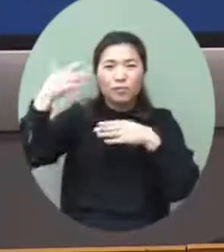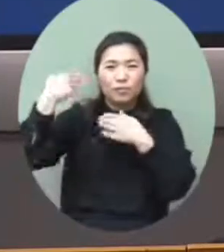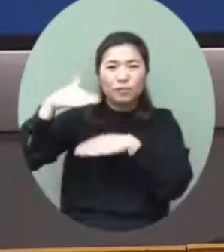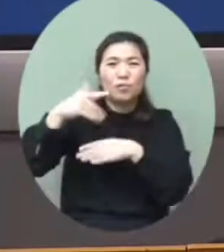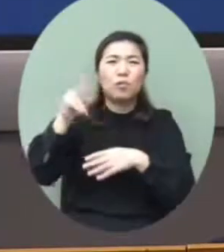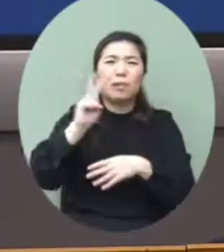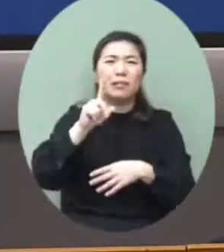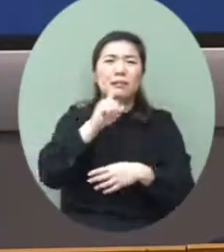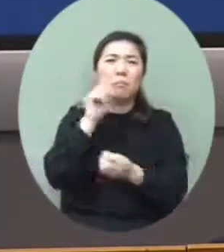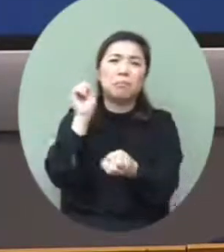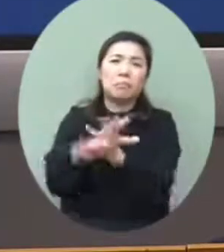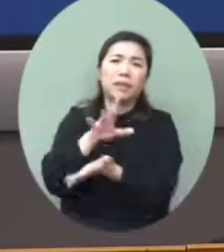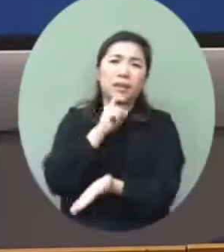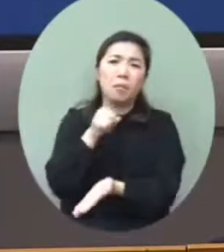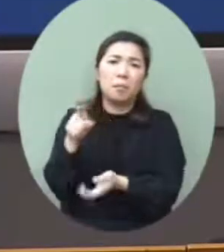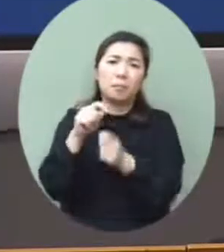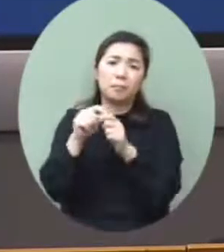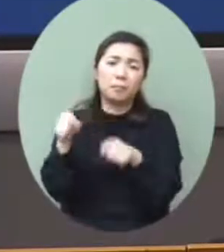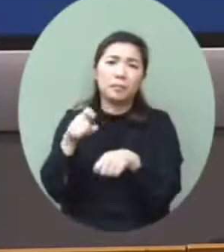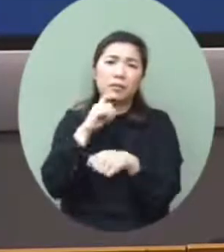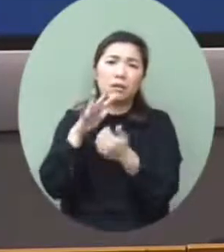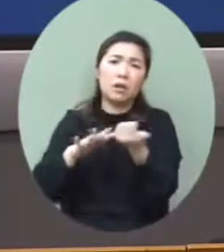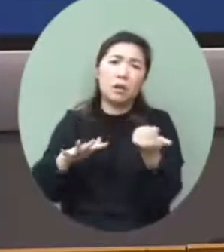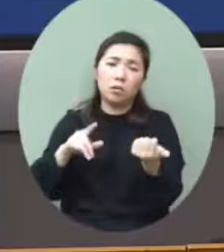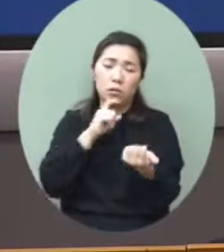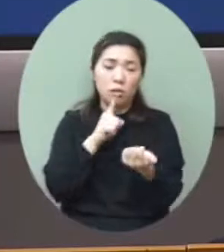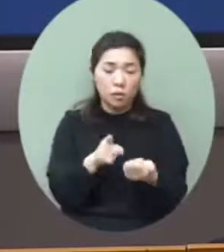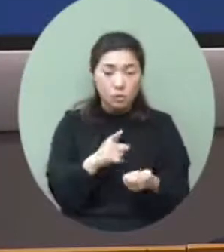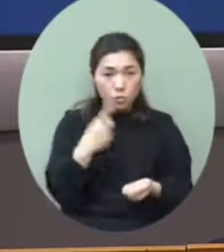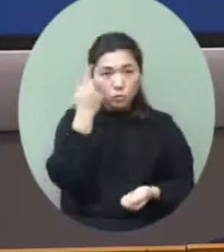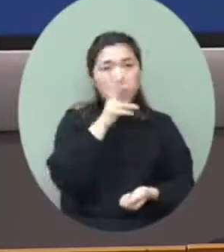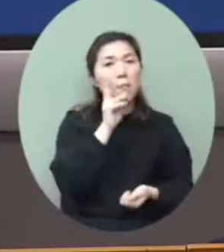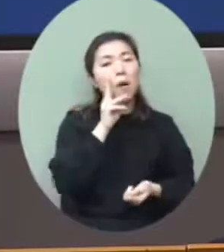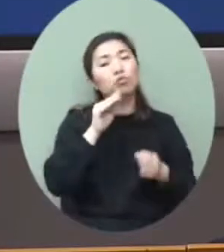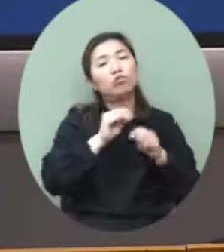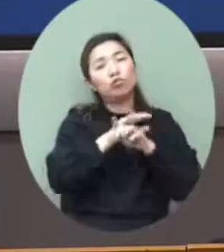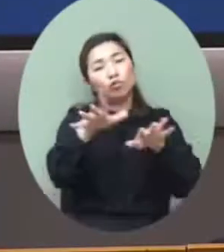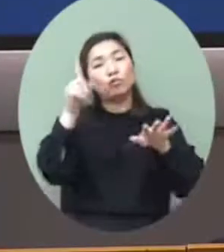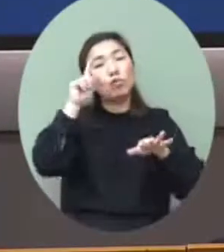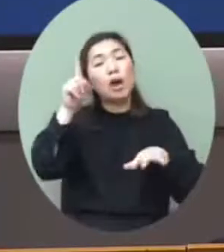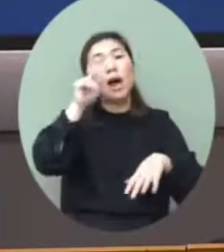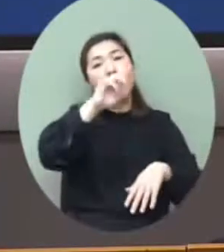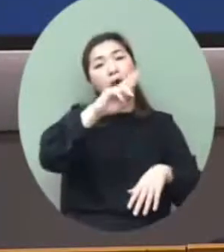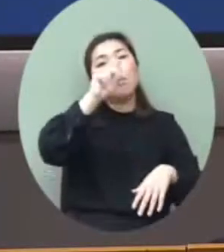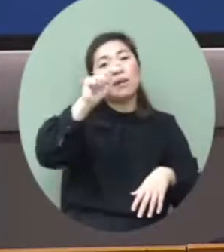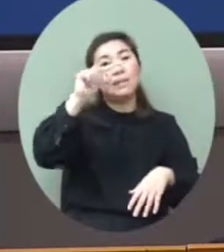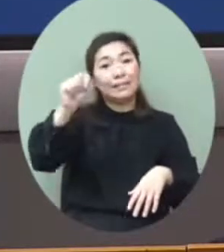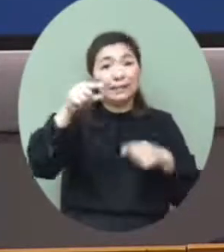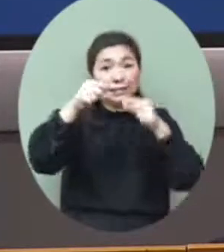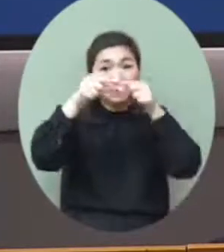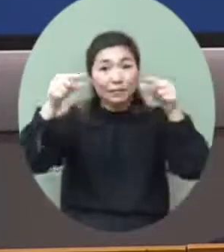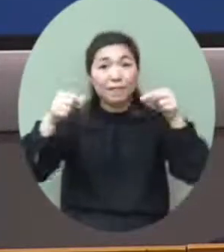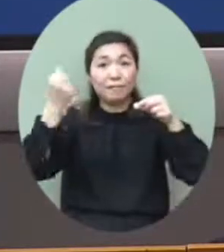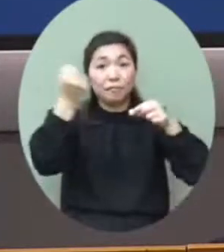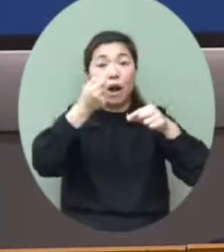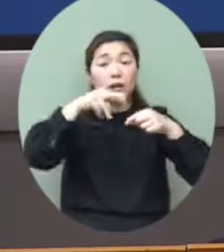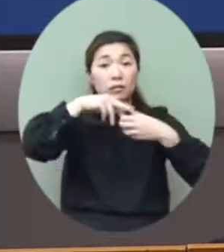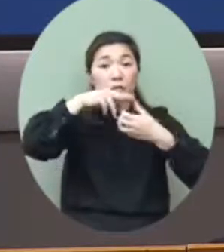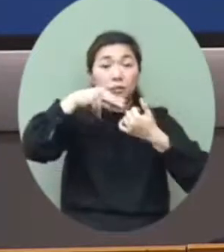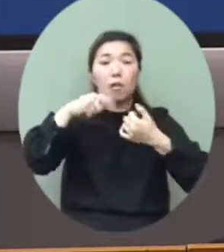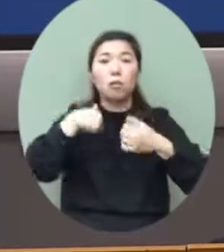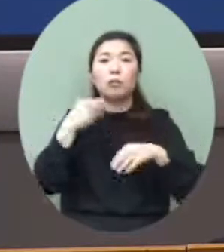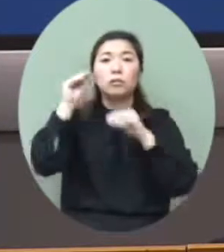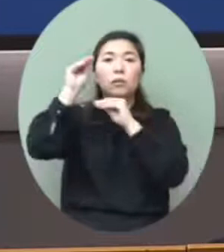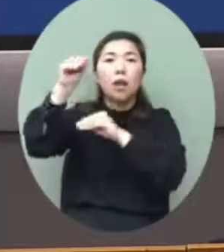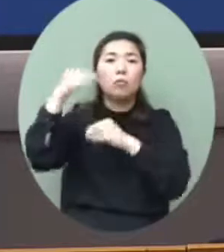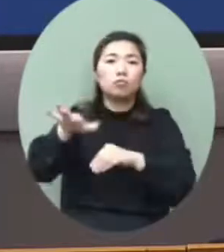gradually arriving, but some have yet to arrive since logistics on the mainland have been affected, and these include